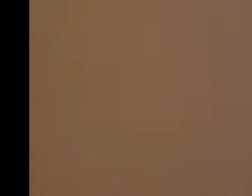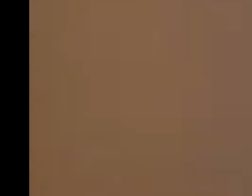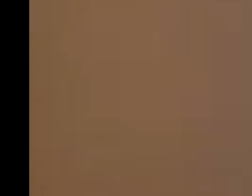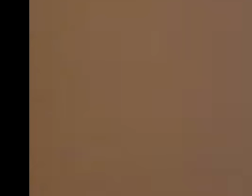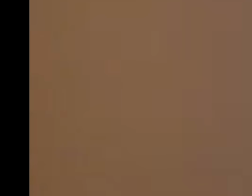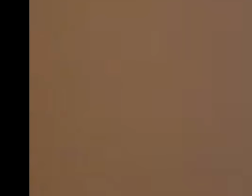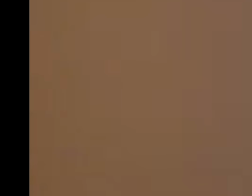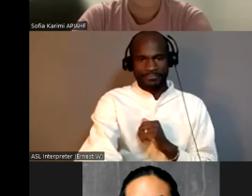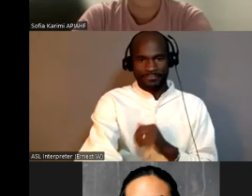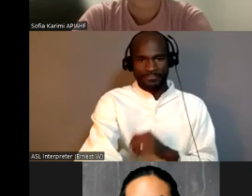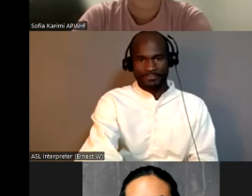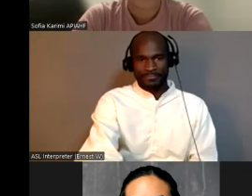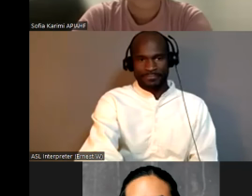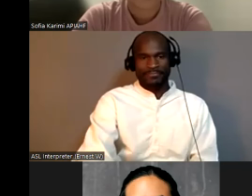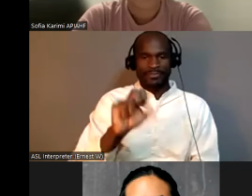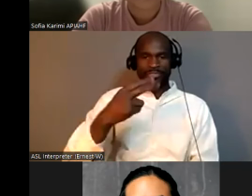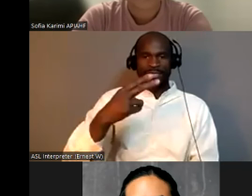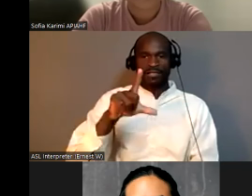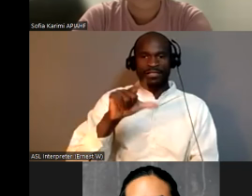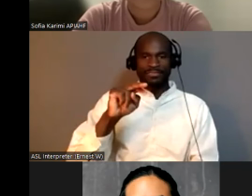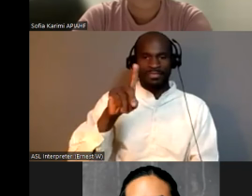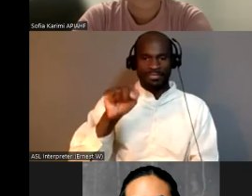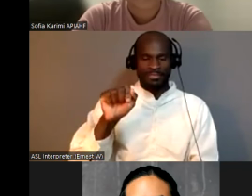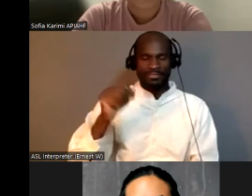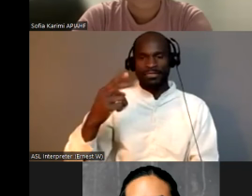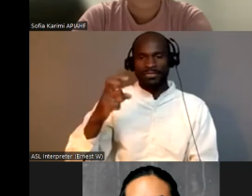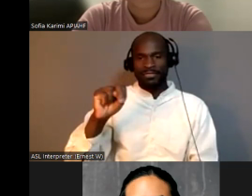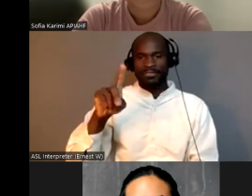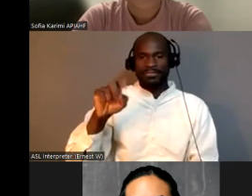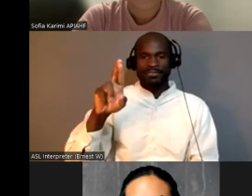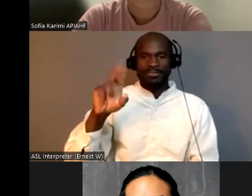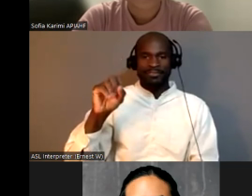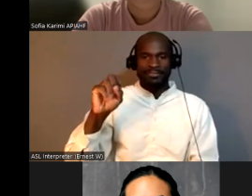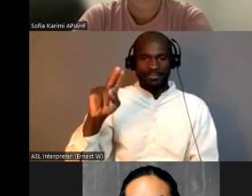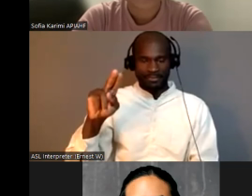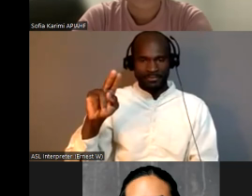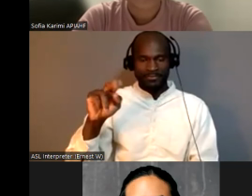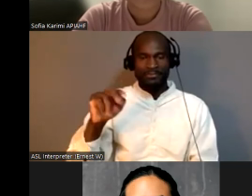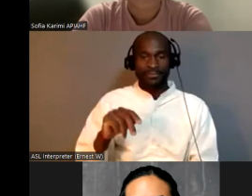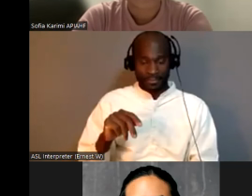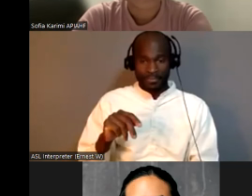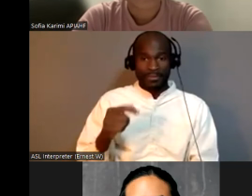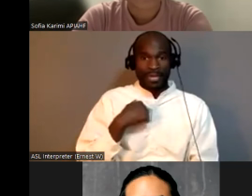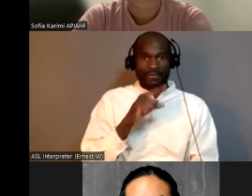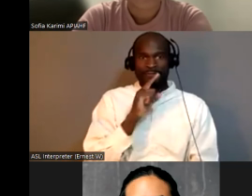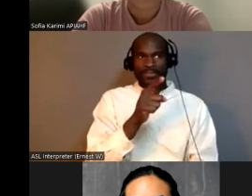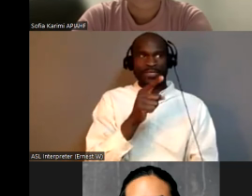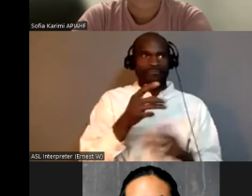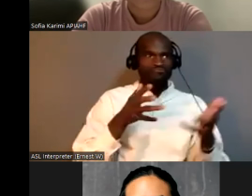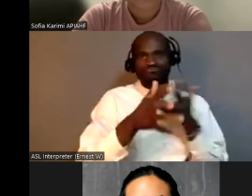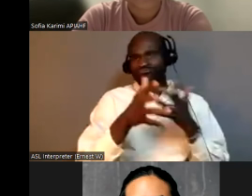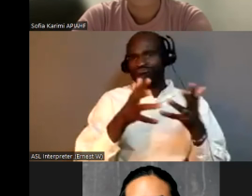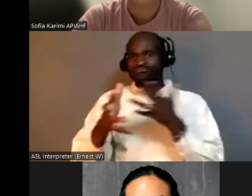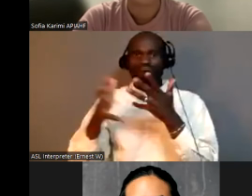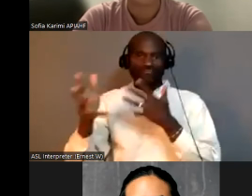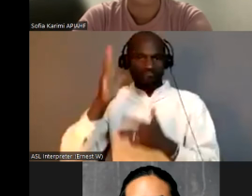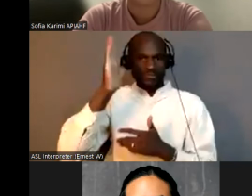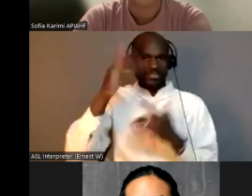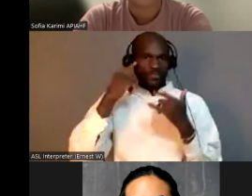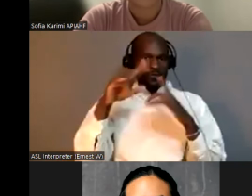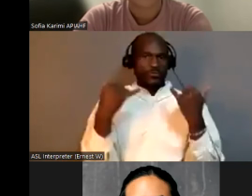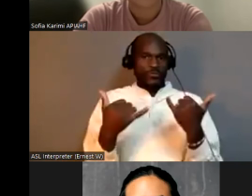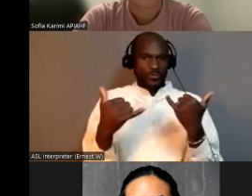my colleague, Shalonda Henderson. We have a very interactive discussion planned for today. So I'm going to invite you to join in, and I